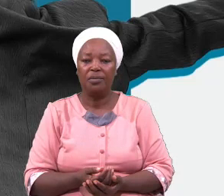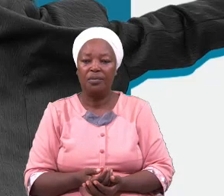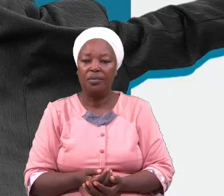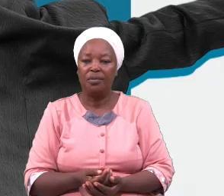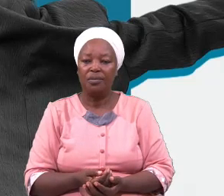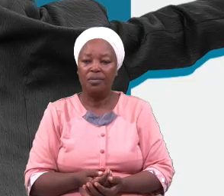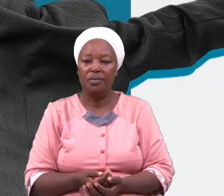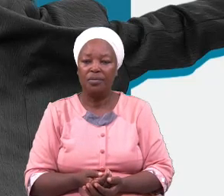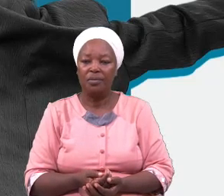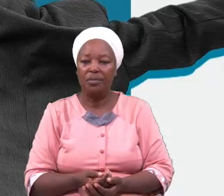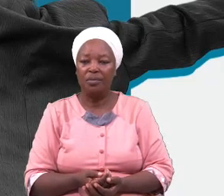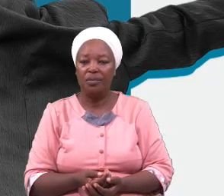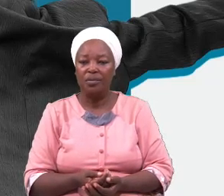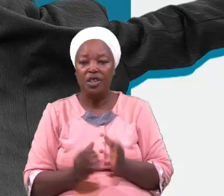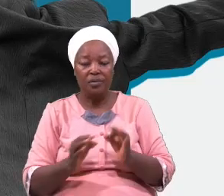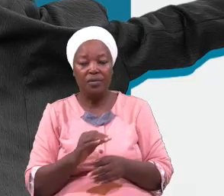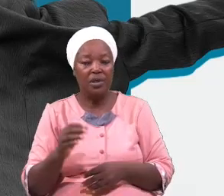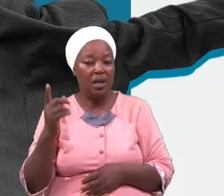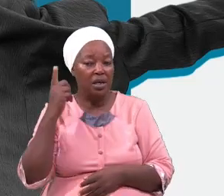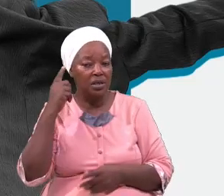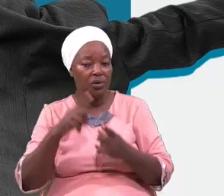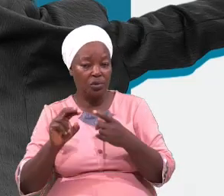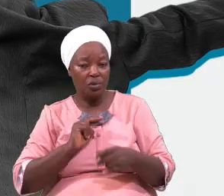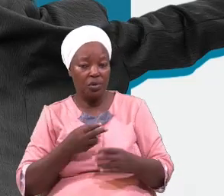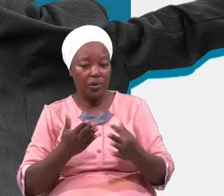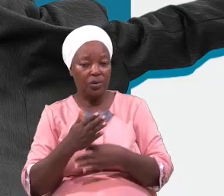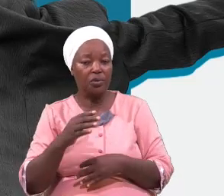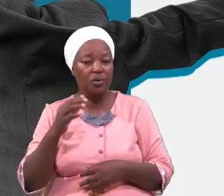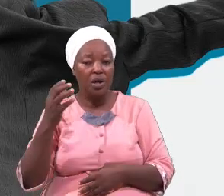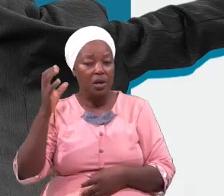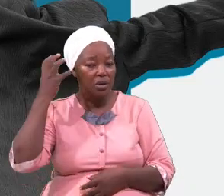If you're also listening by television or radio,